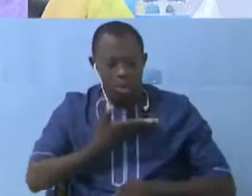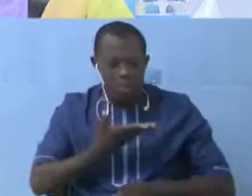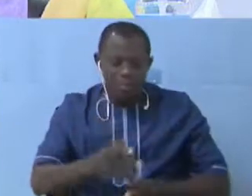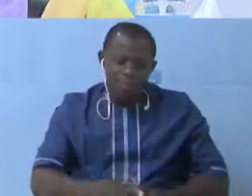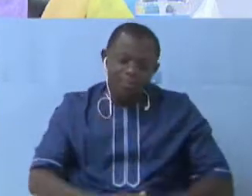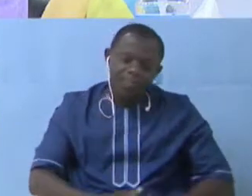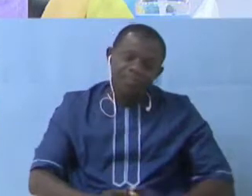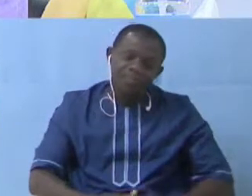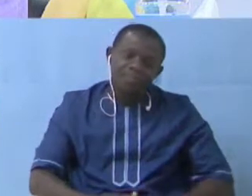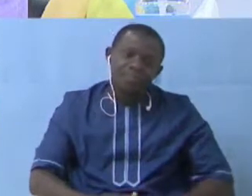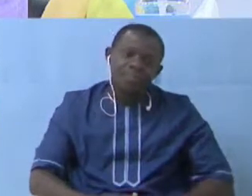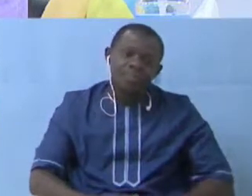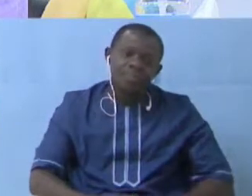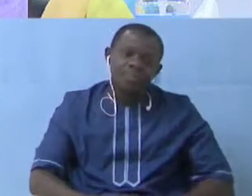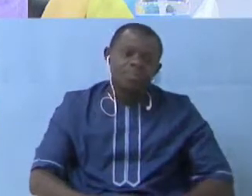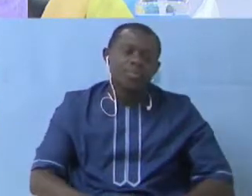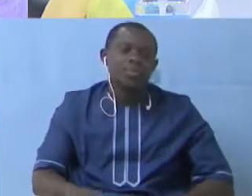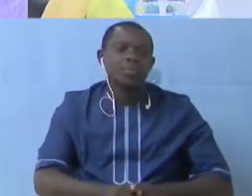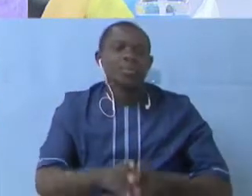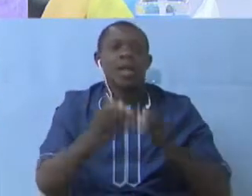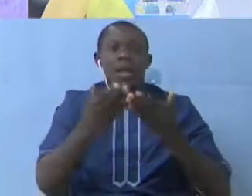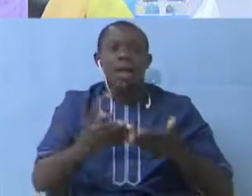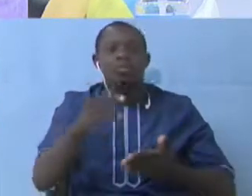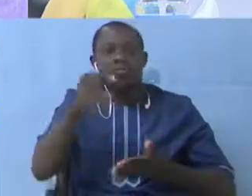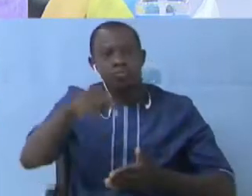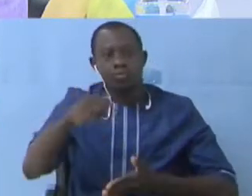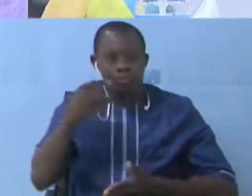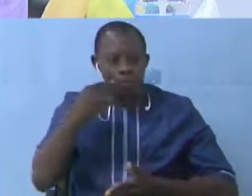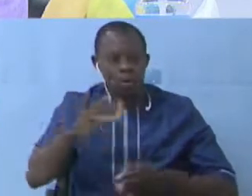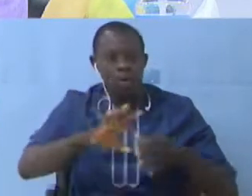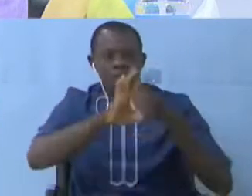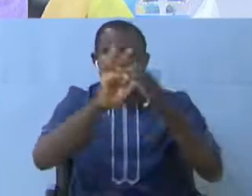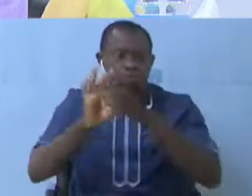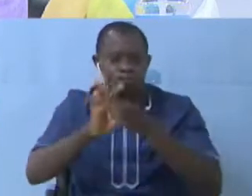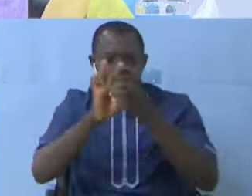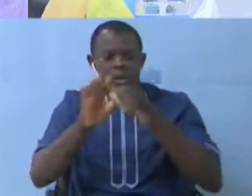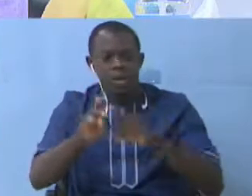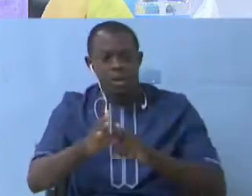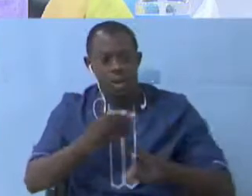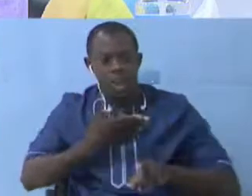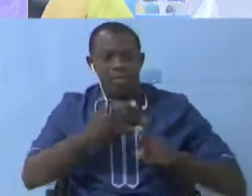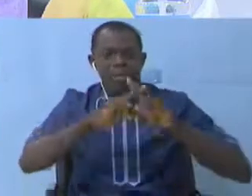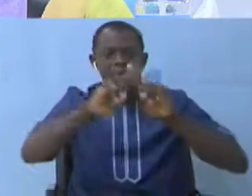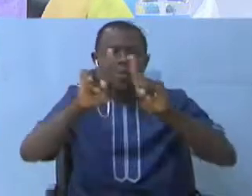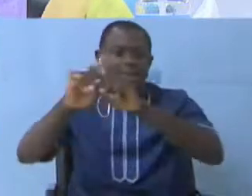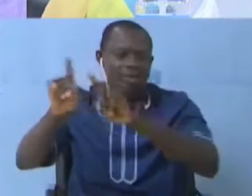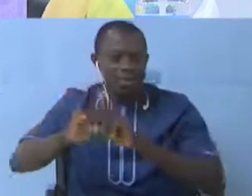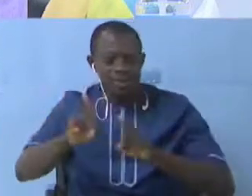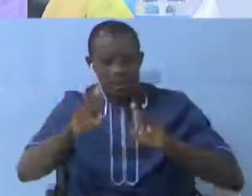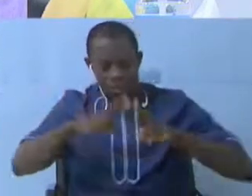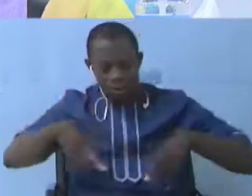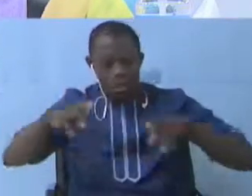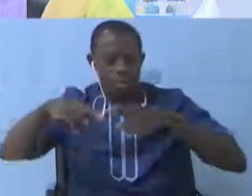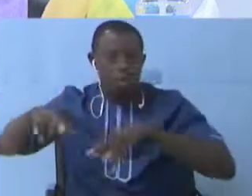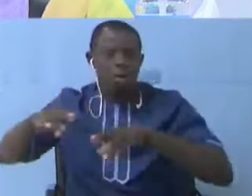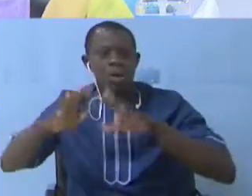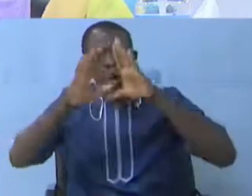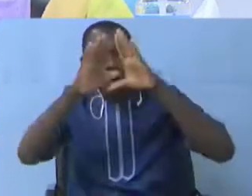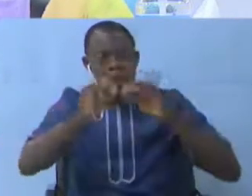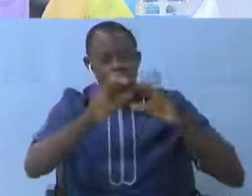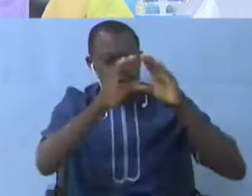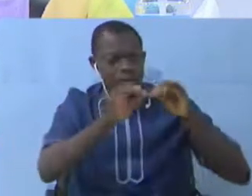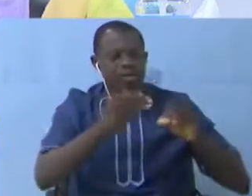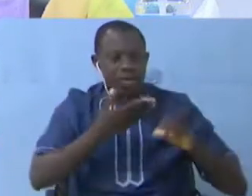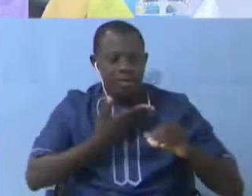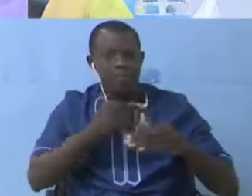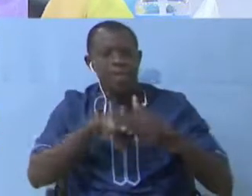Johannesburg, the capital. As we speak today, the organization has different regional offices. 3